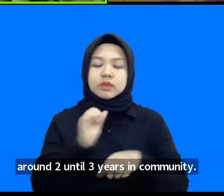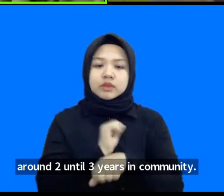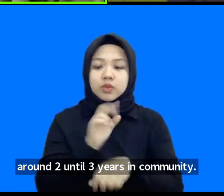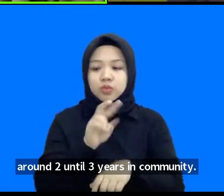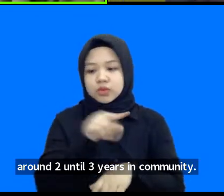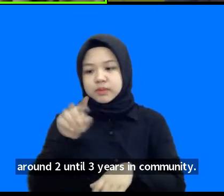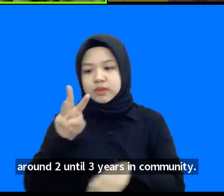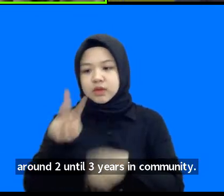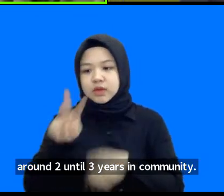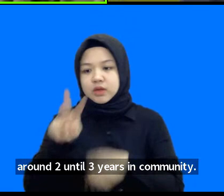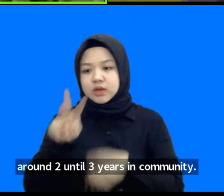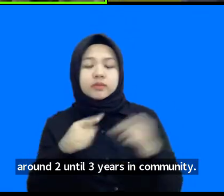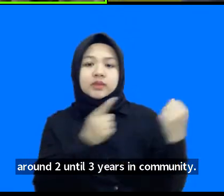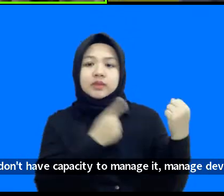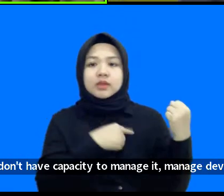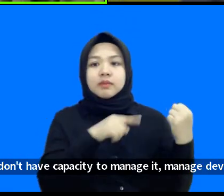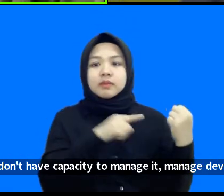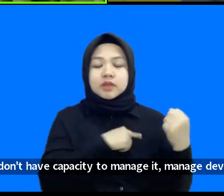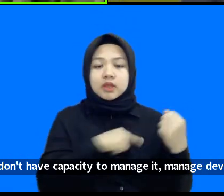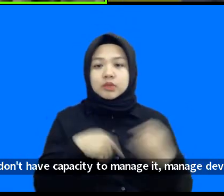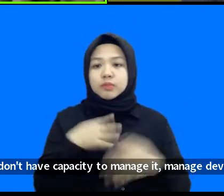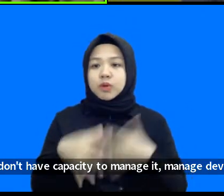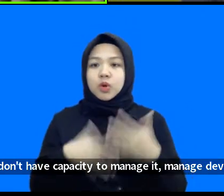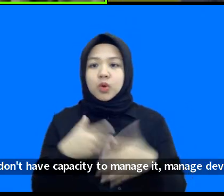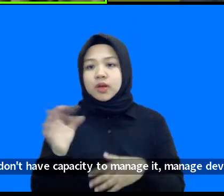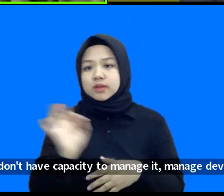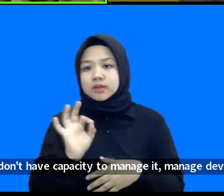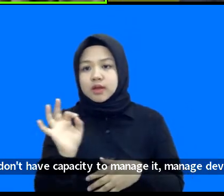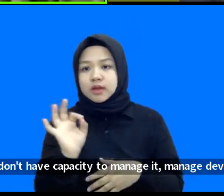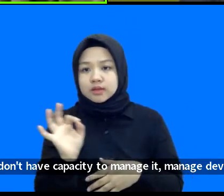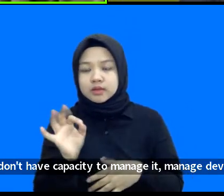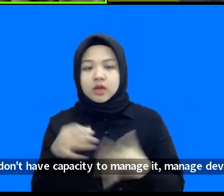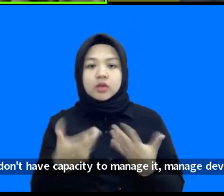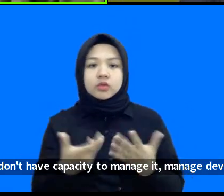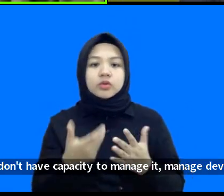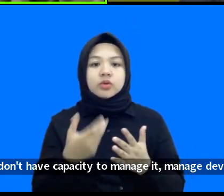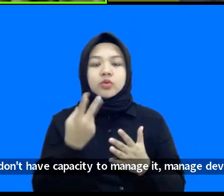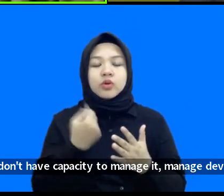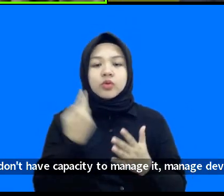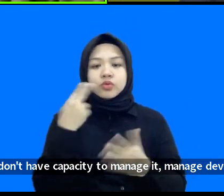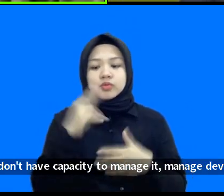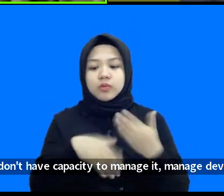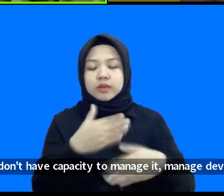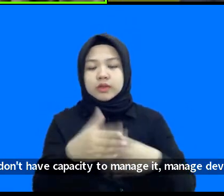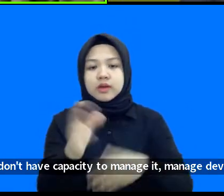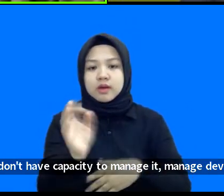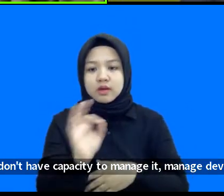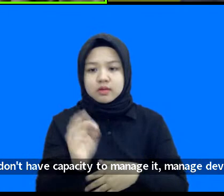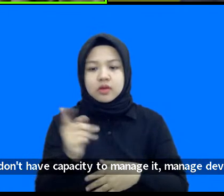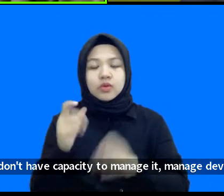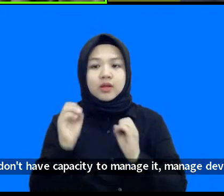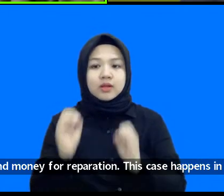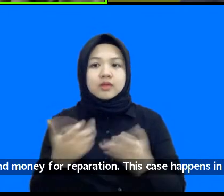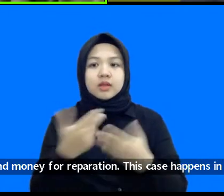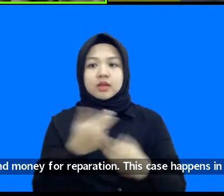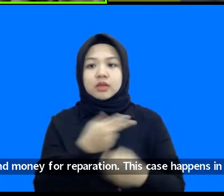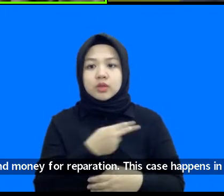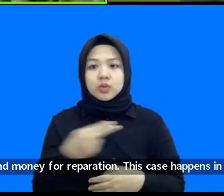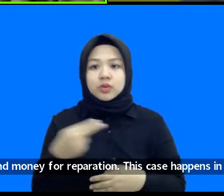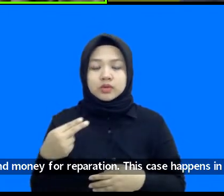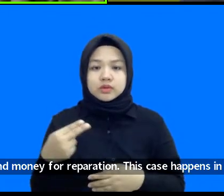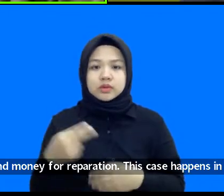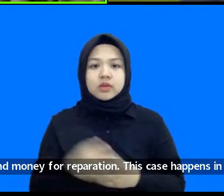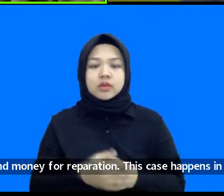manage devices and money for reparation. This case happens in Indonesia. The policy of Indonesian government about